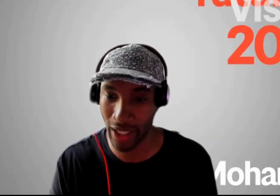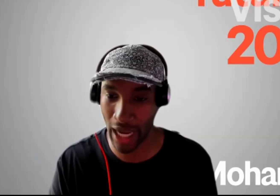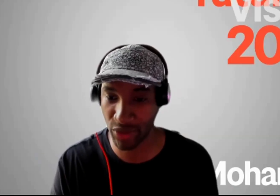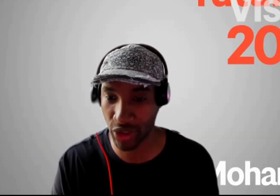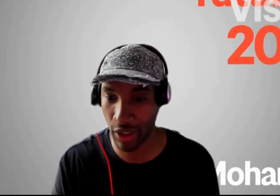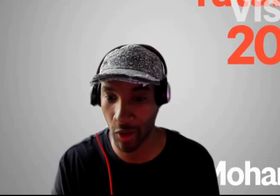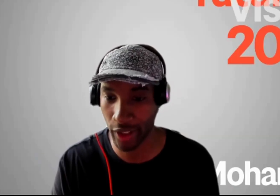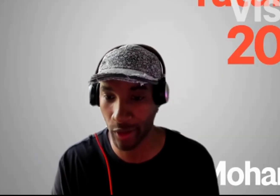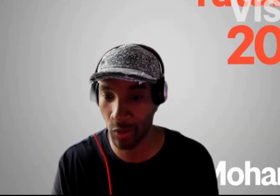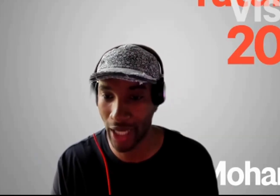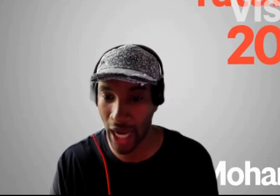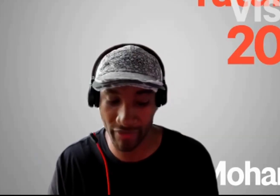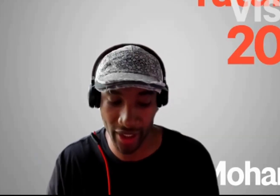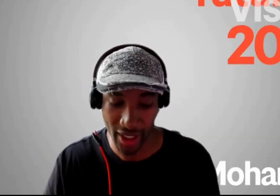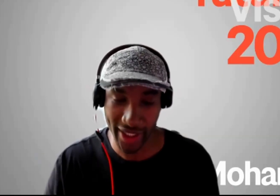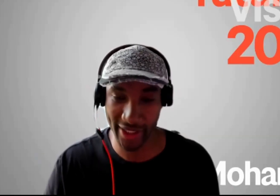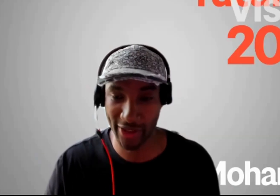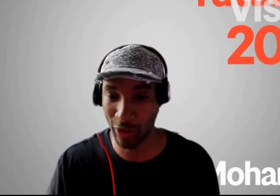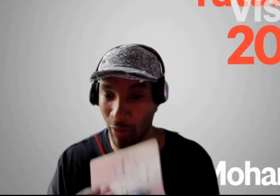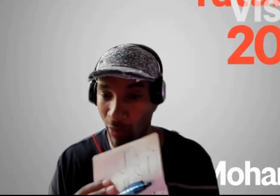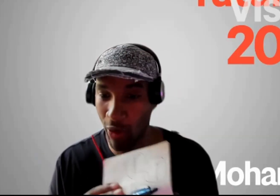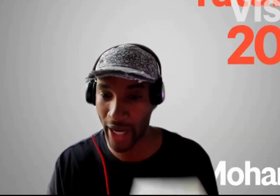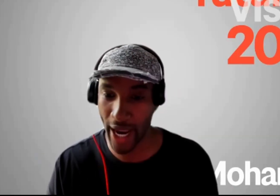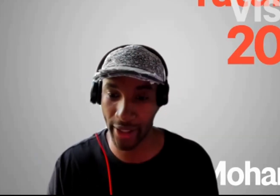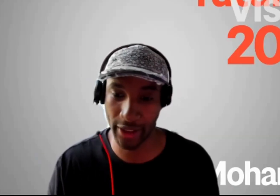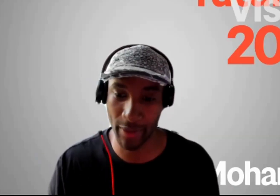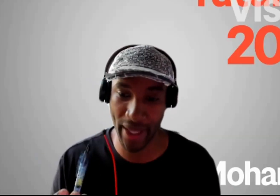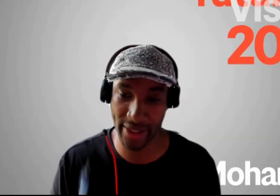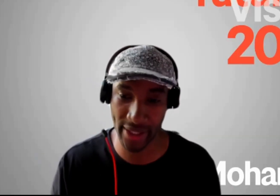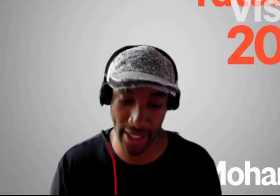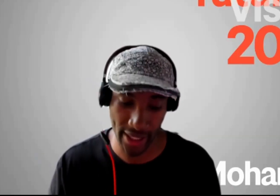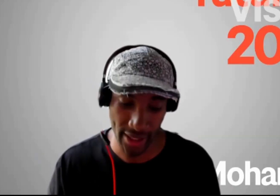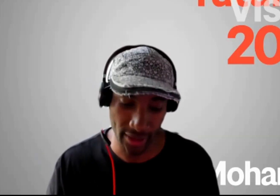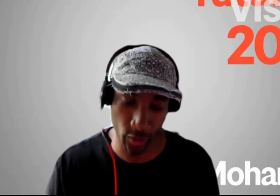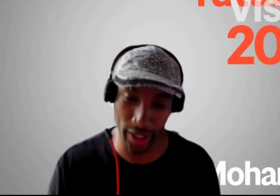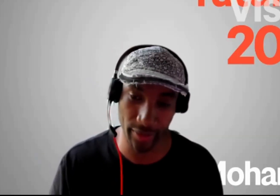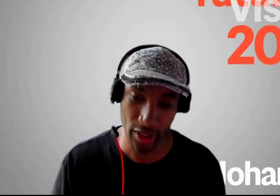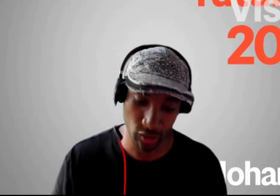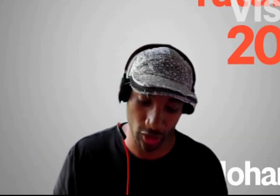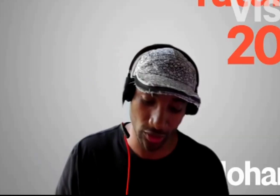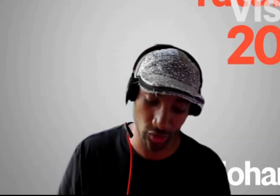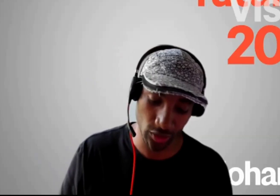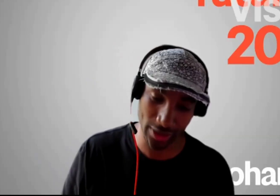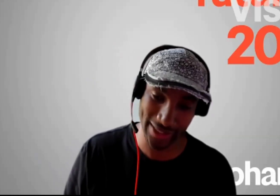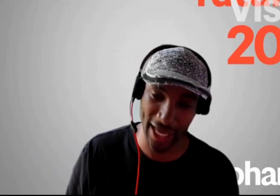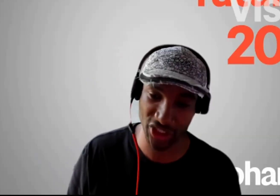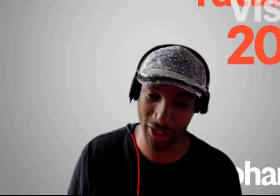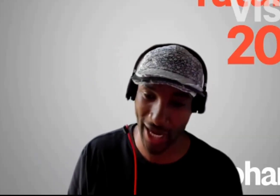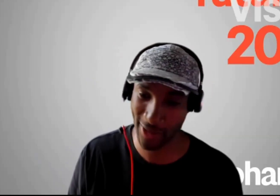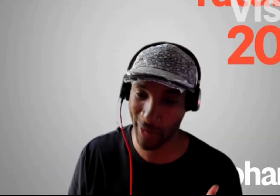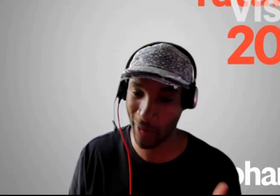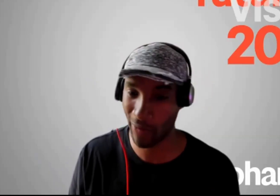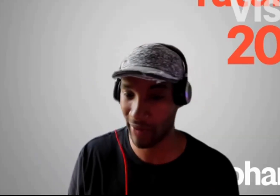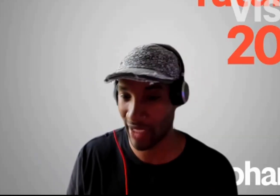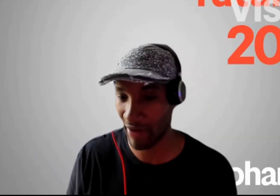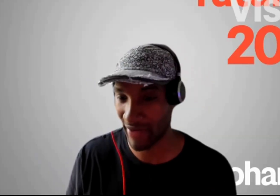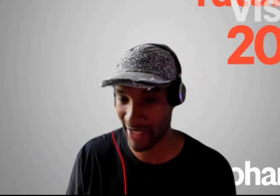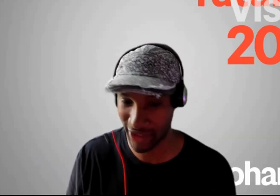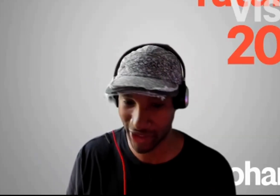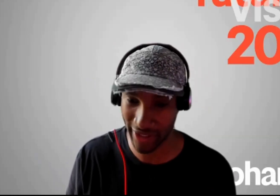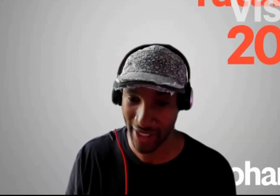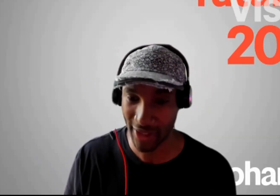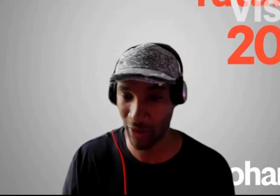screen for caption or he would have his notebook and the pencil ready to just sketch as we go through